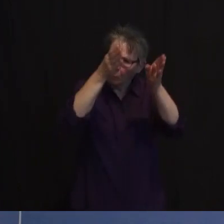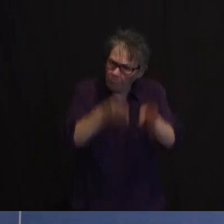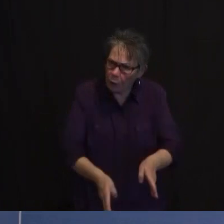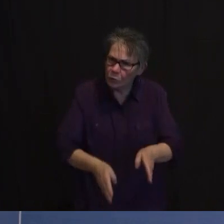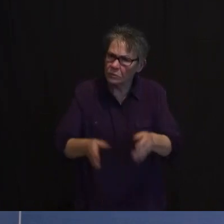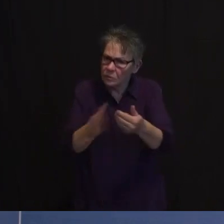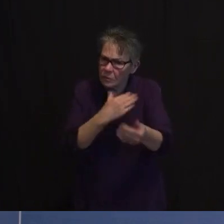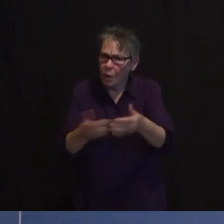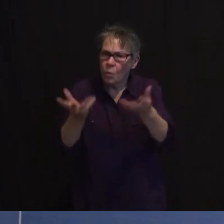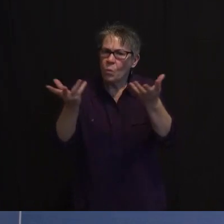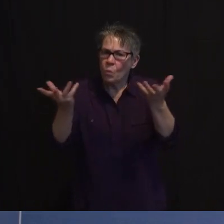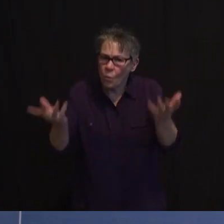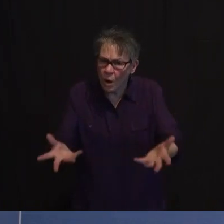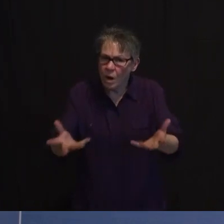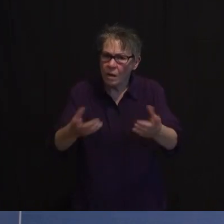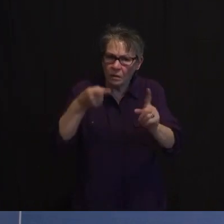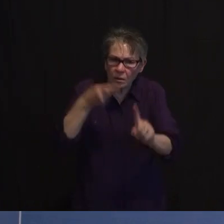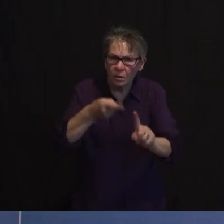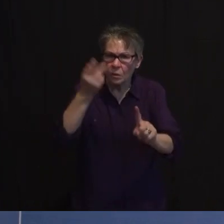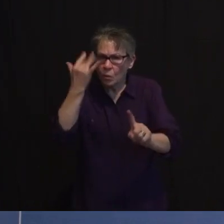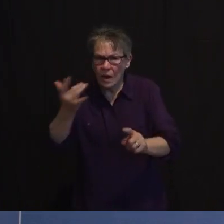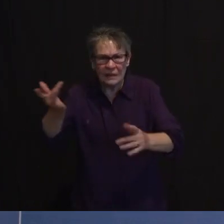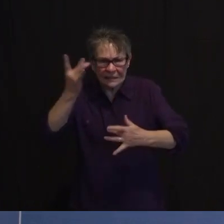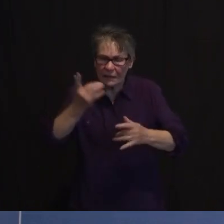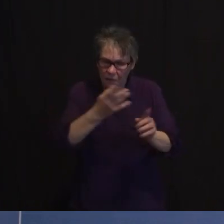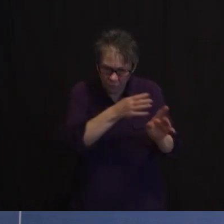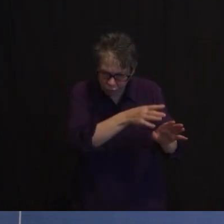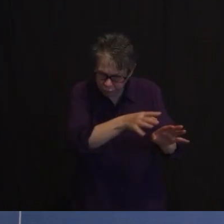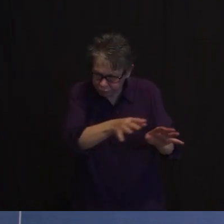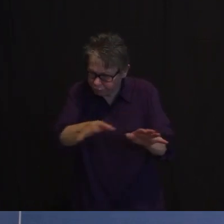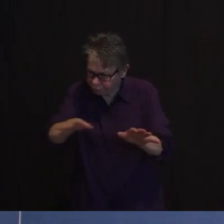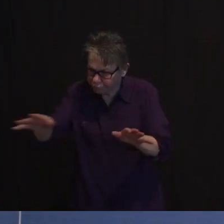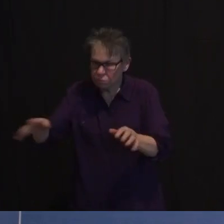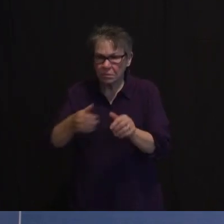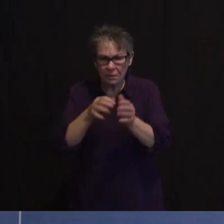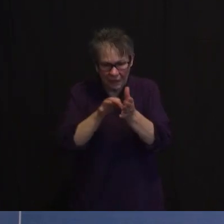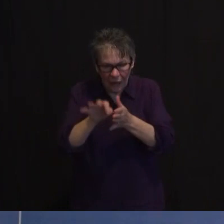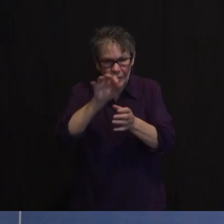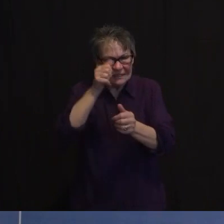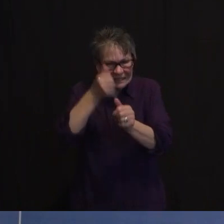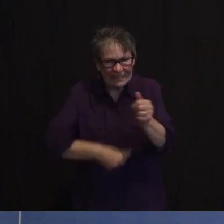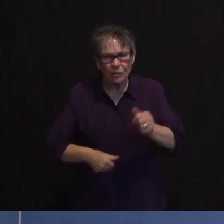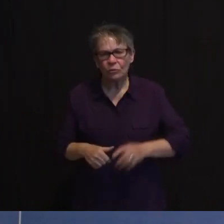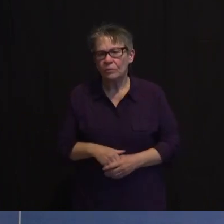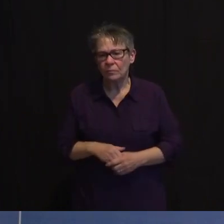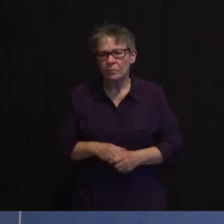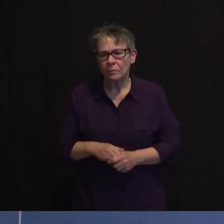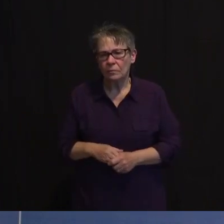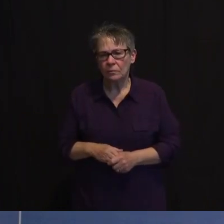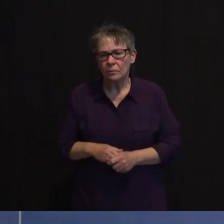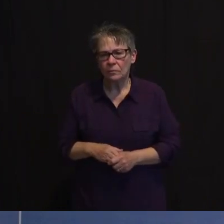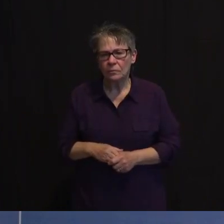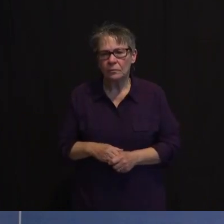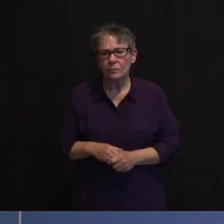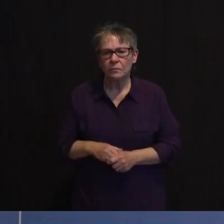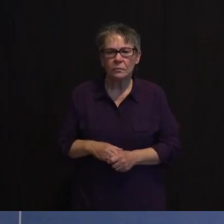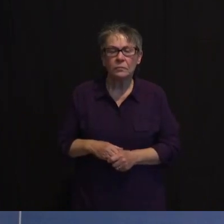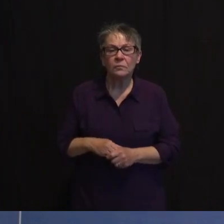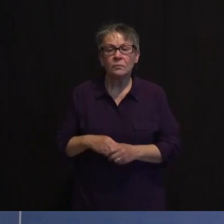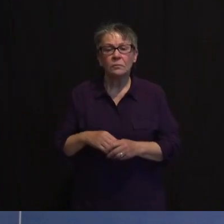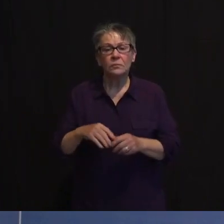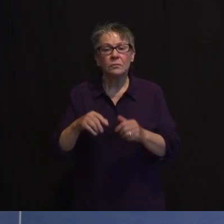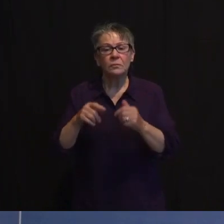And lastly, it ensures that discrimination based on race, creed, color, national origin,